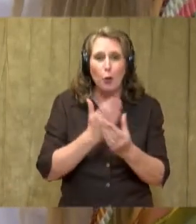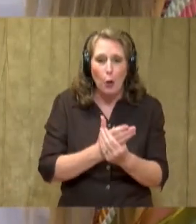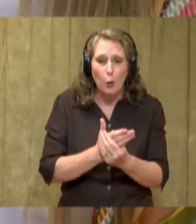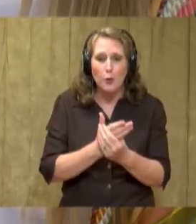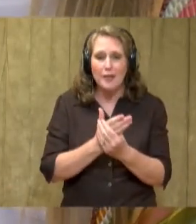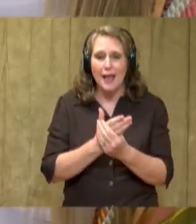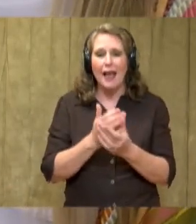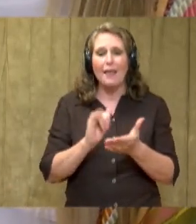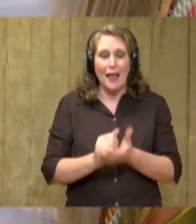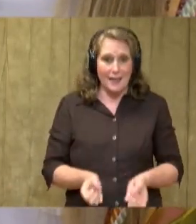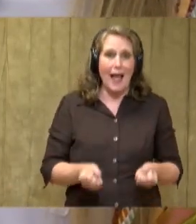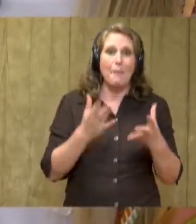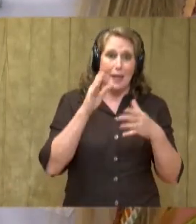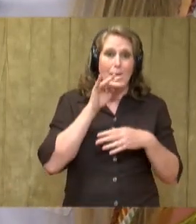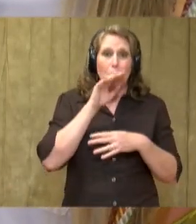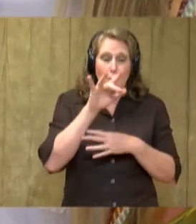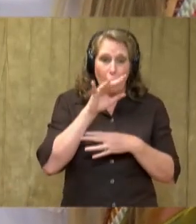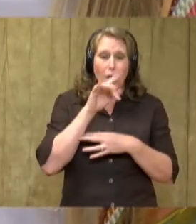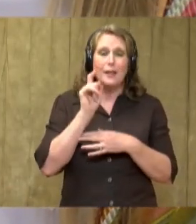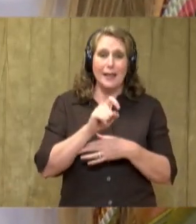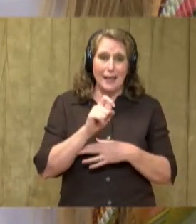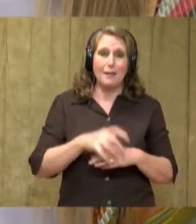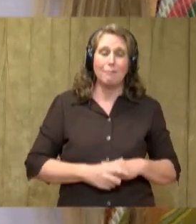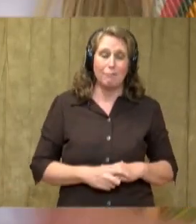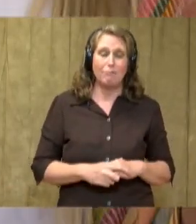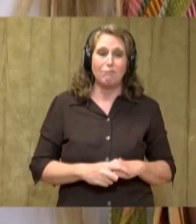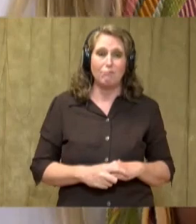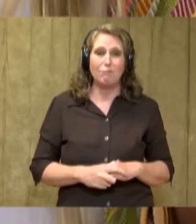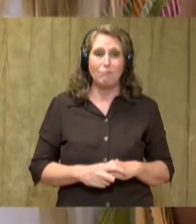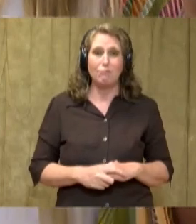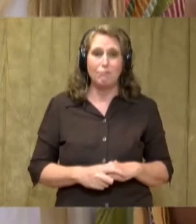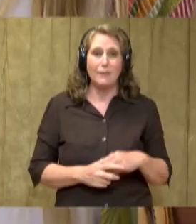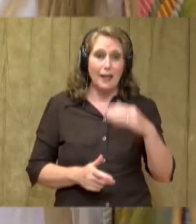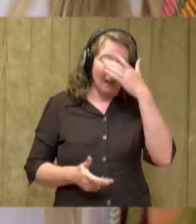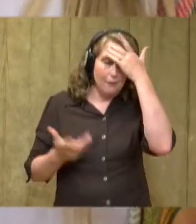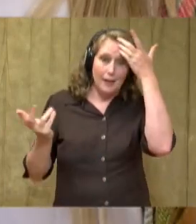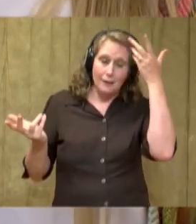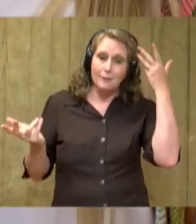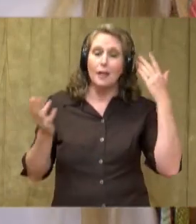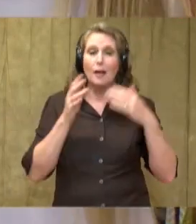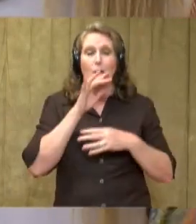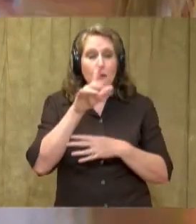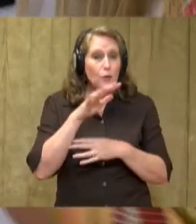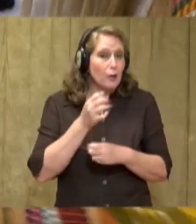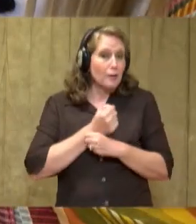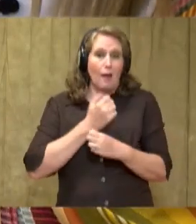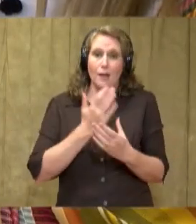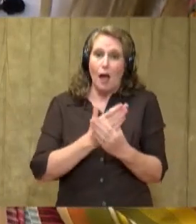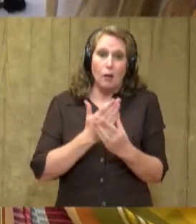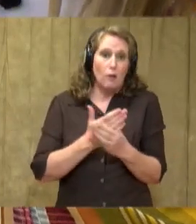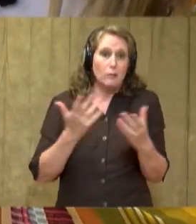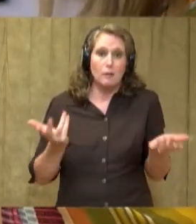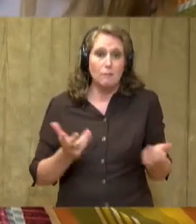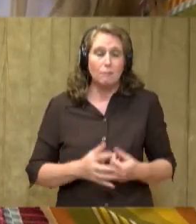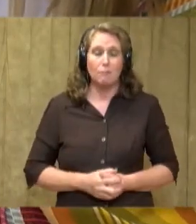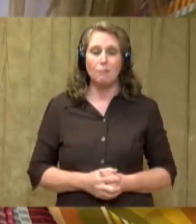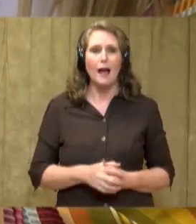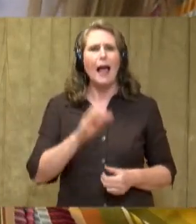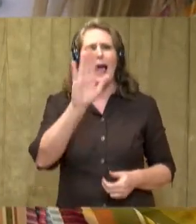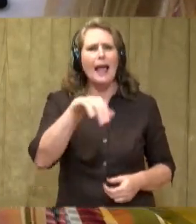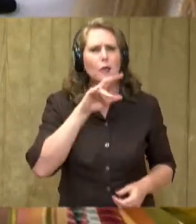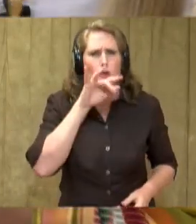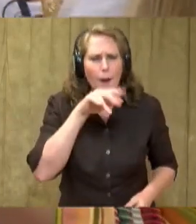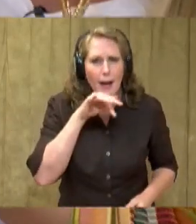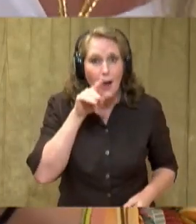That's about how many tacos dragons need for a taco party. After all, dragons love tacos. Hey